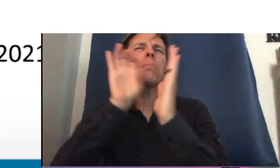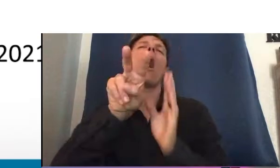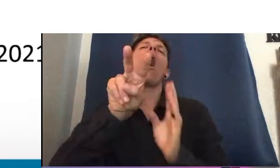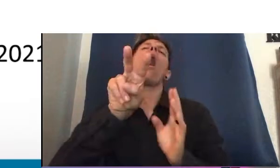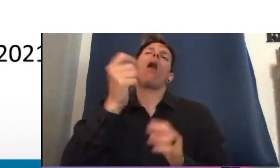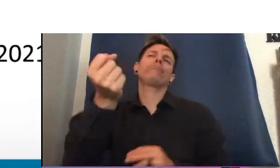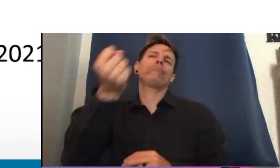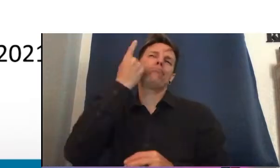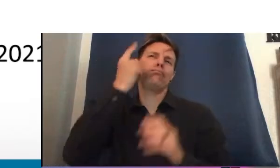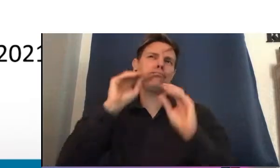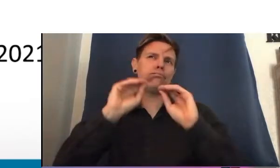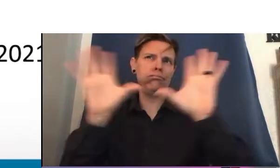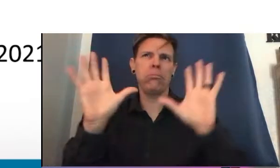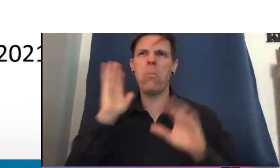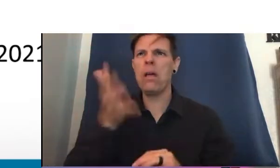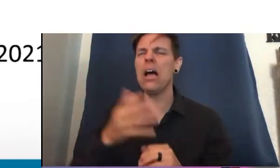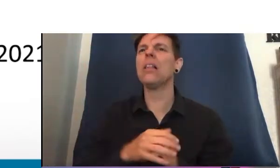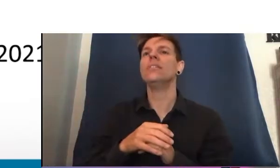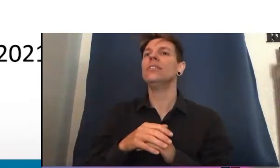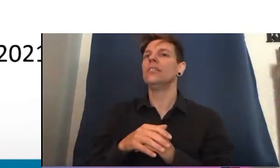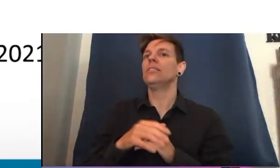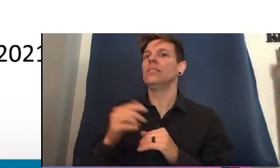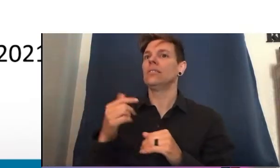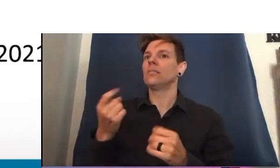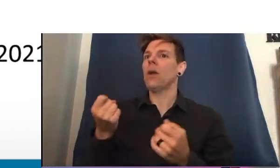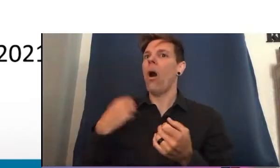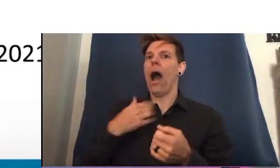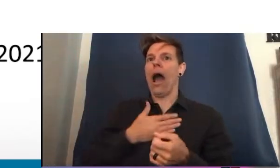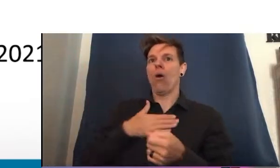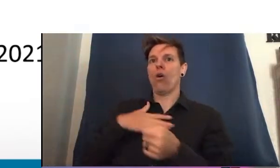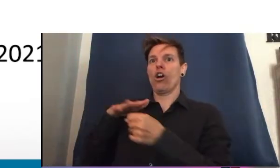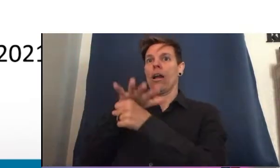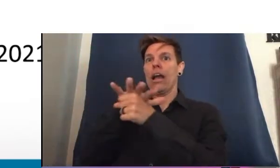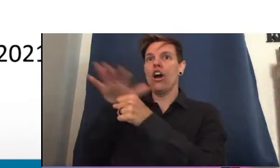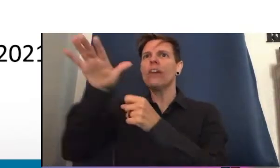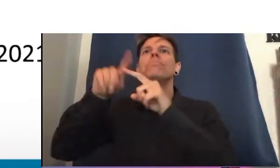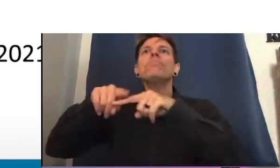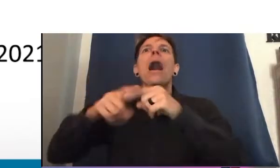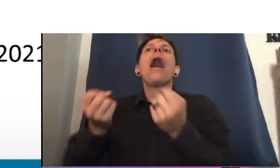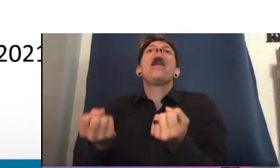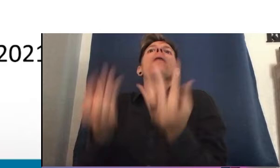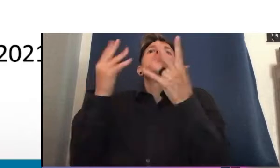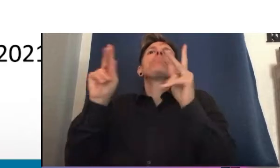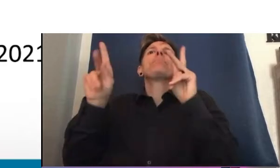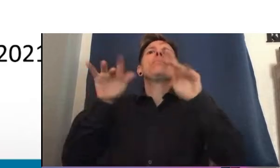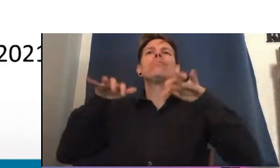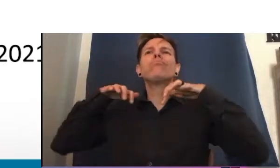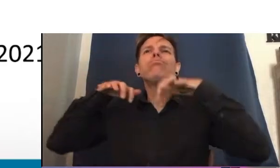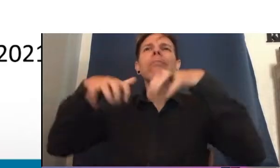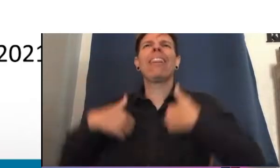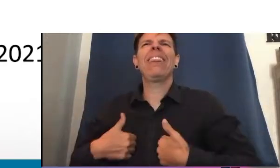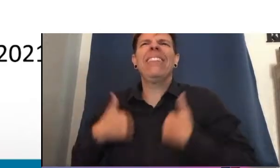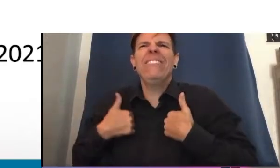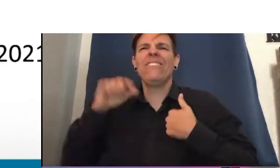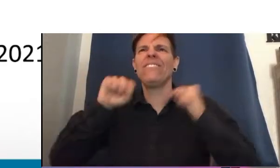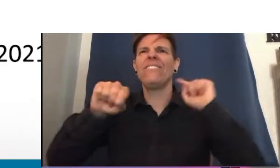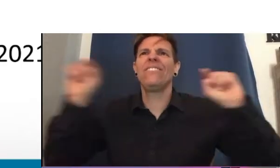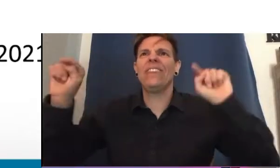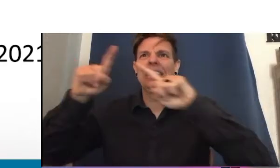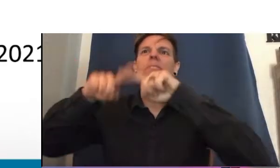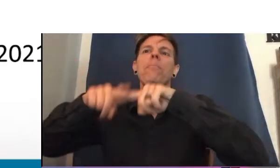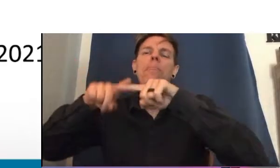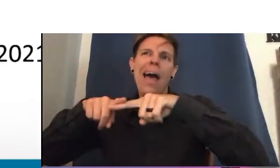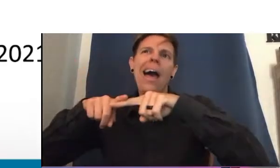by population. Also important and very important is that this year, and again, the